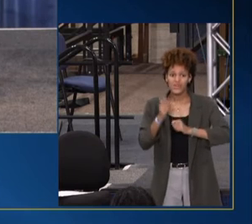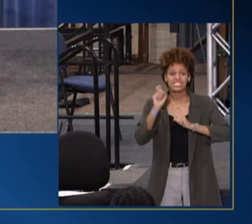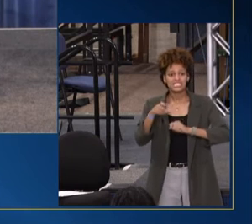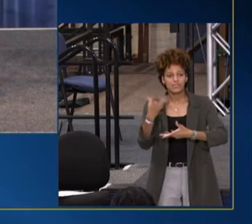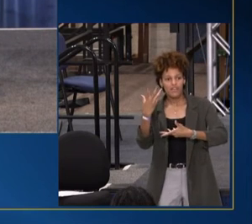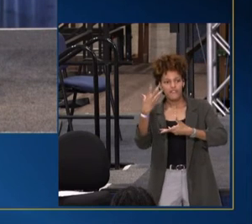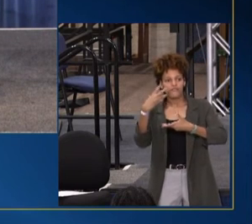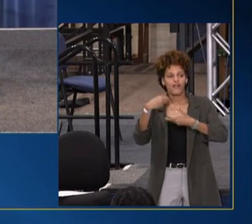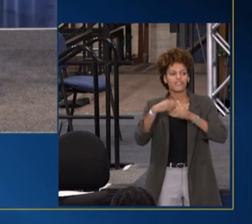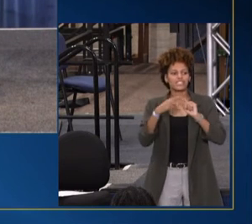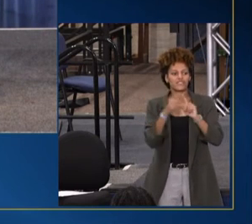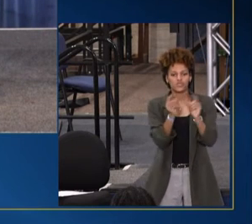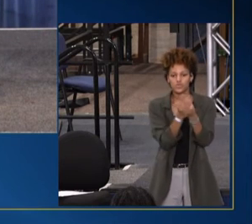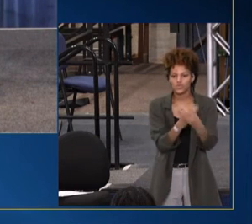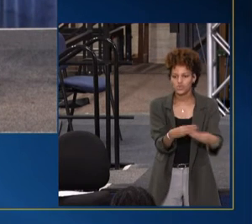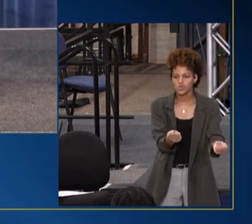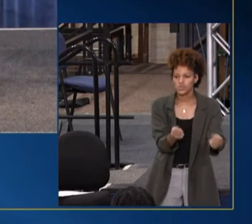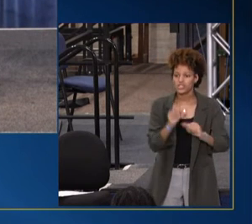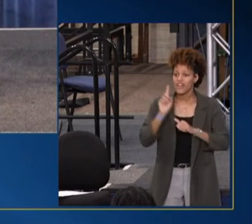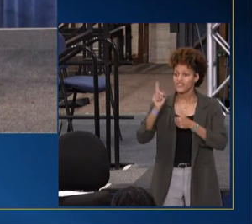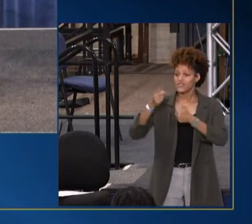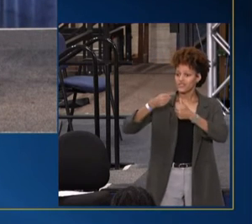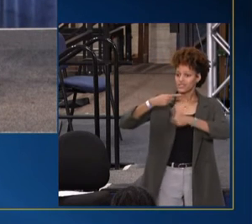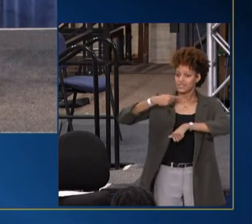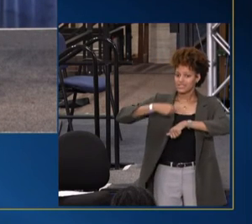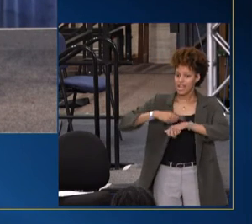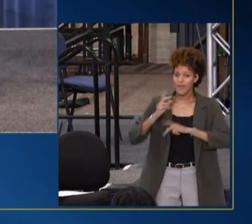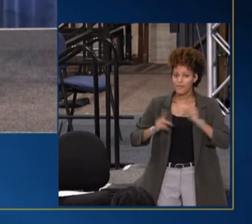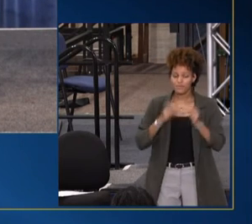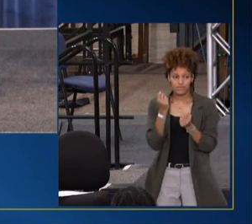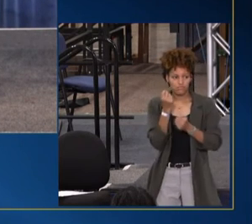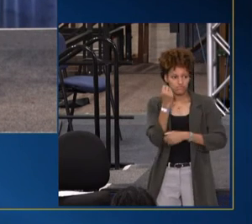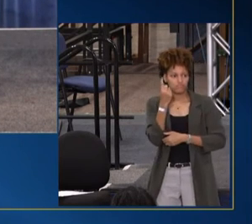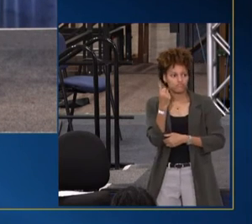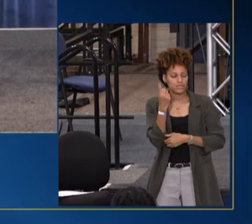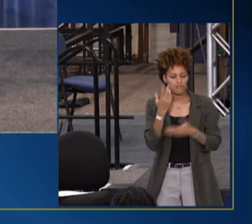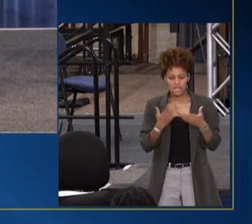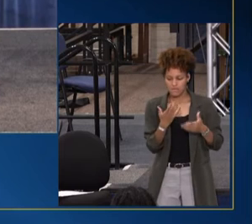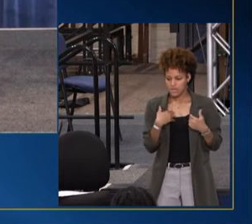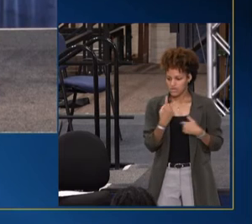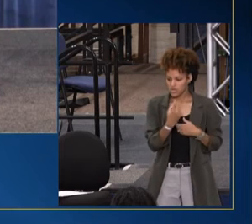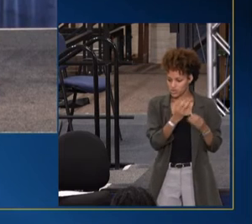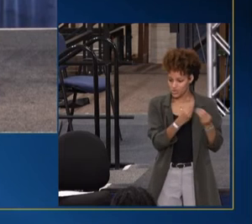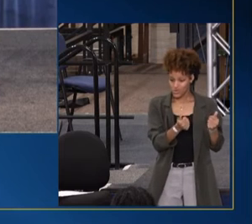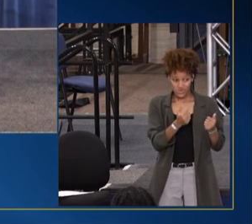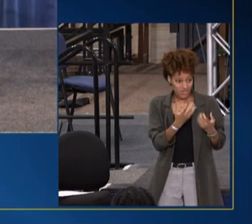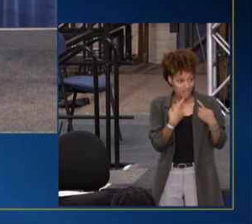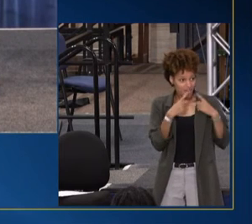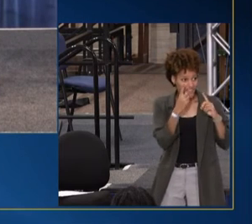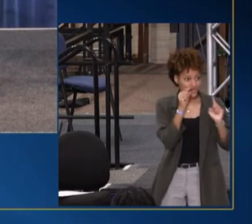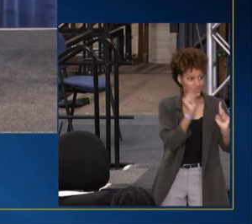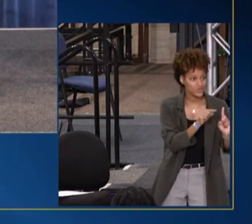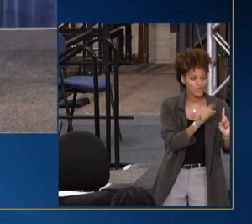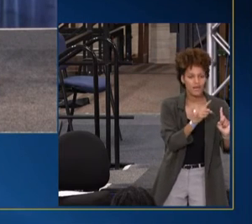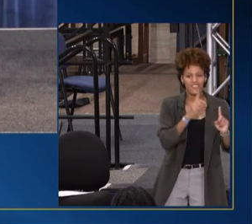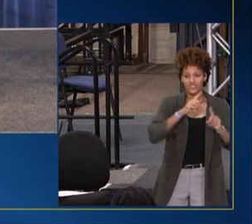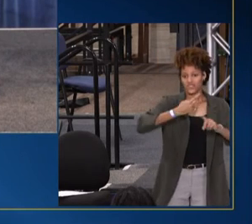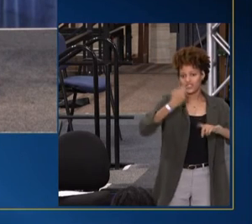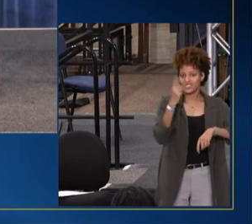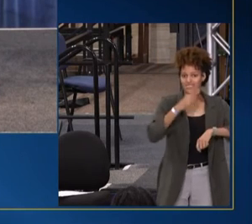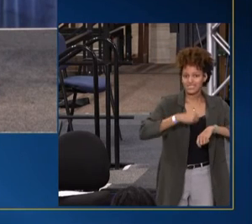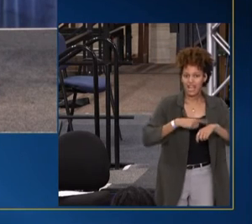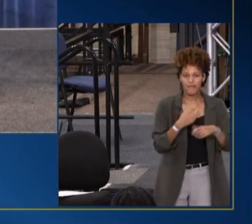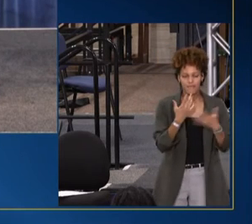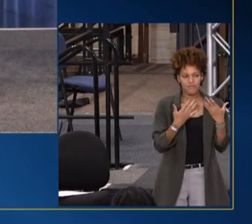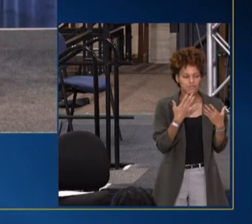part of those solutions. The first time people understand that maybe a solution can work for them for maybe the first time is because they